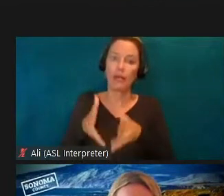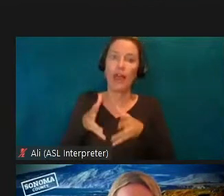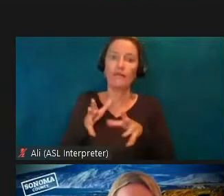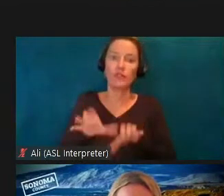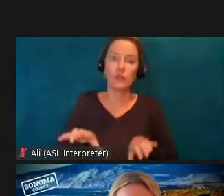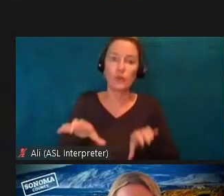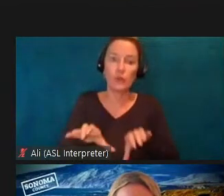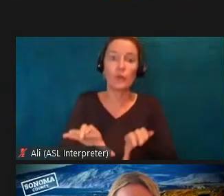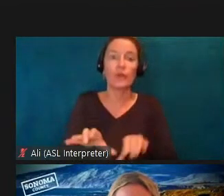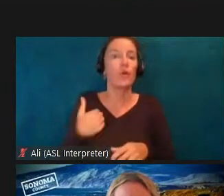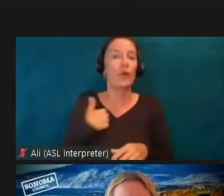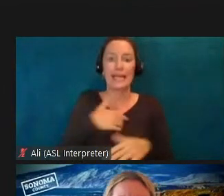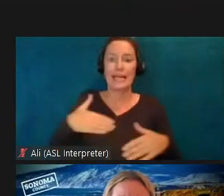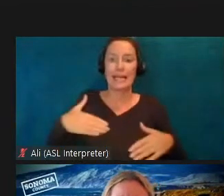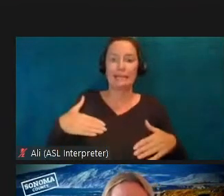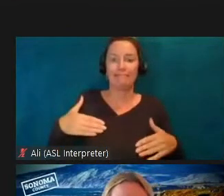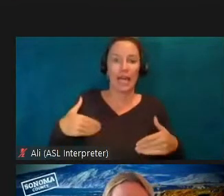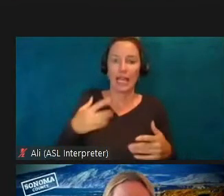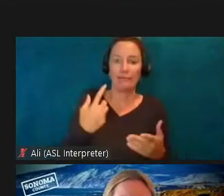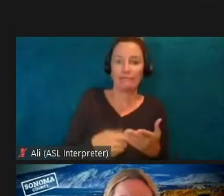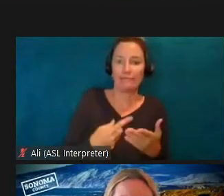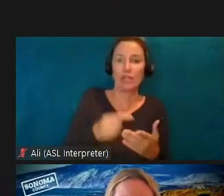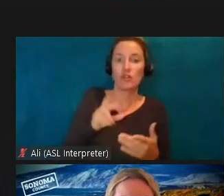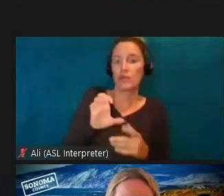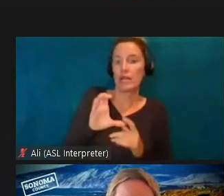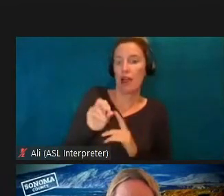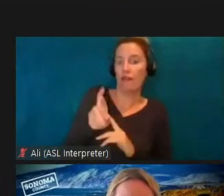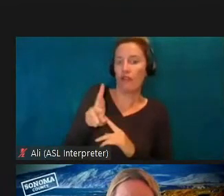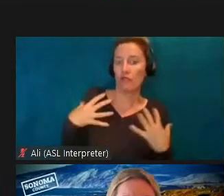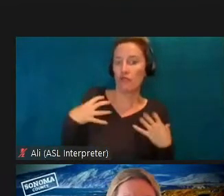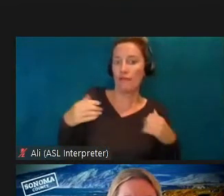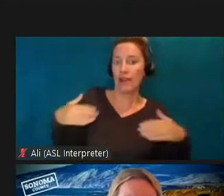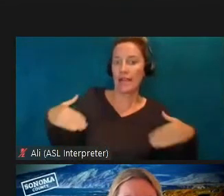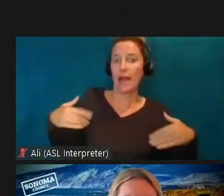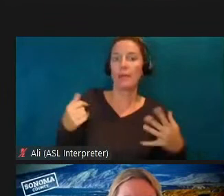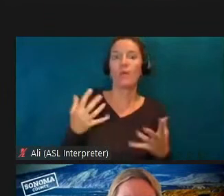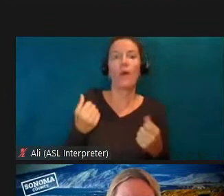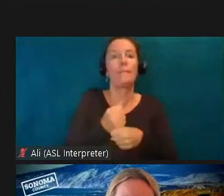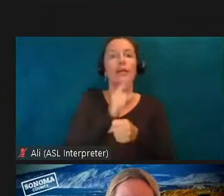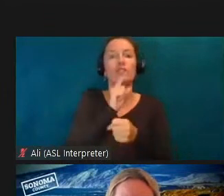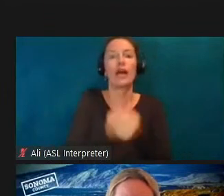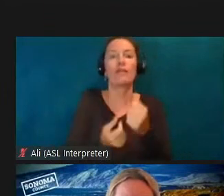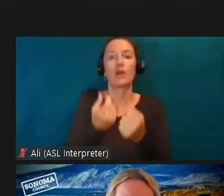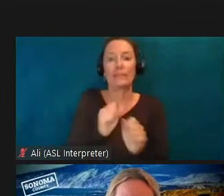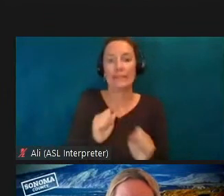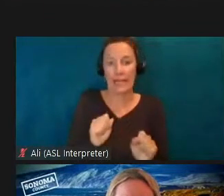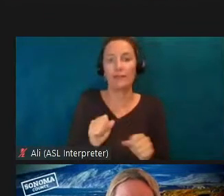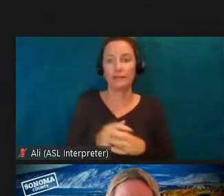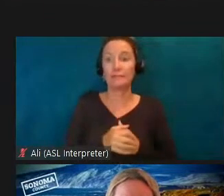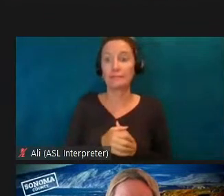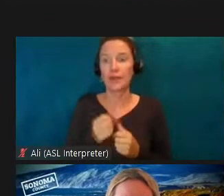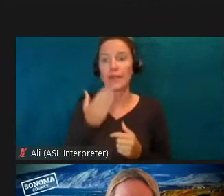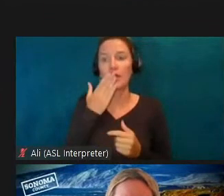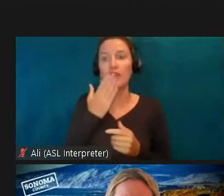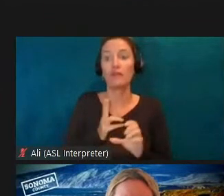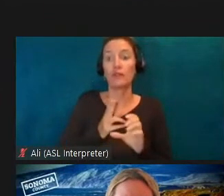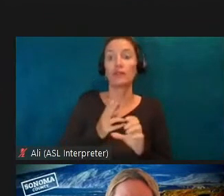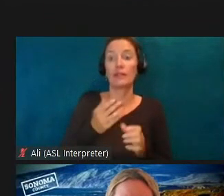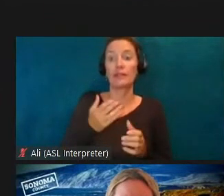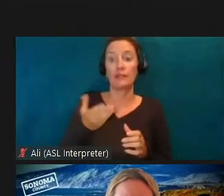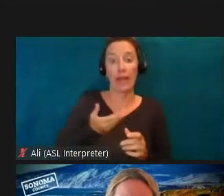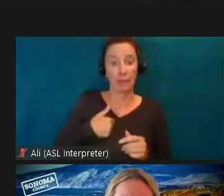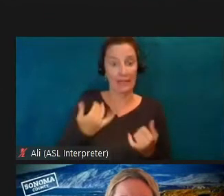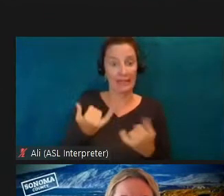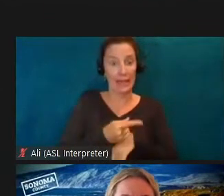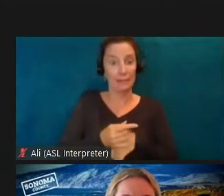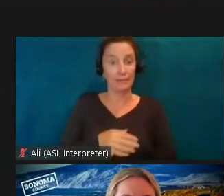touched recovery yet, but let's just get everybody safe and get the fires out, and we'll go to the next step. Thank you so much for including me today. Thank you, Assembly Member.